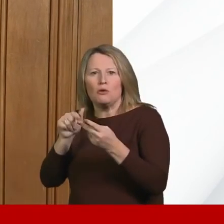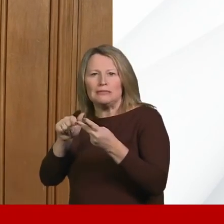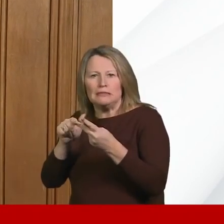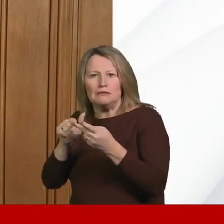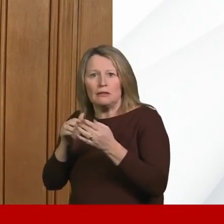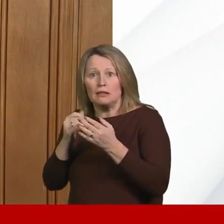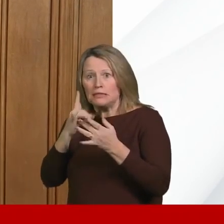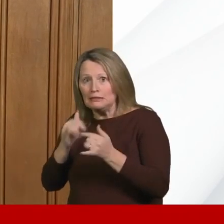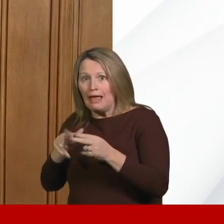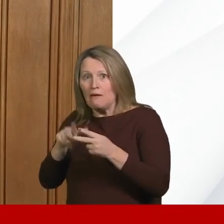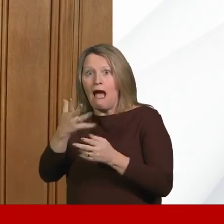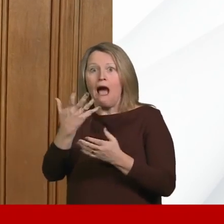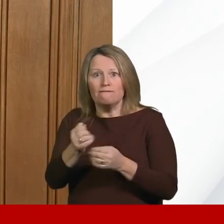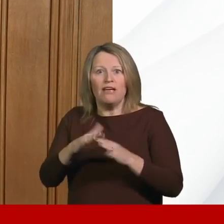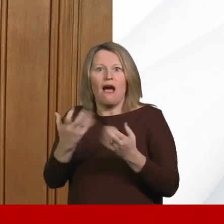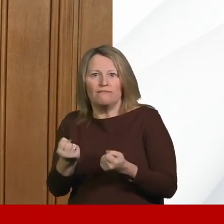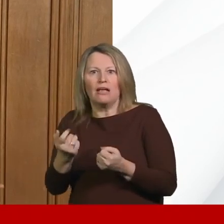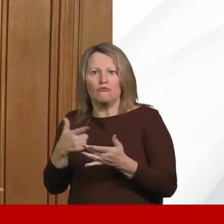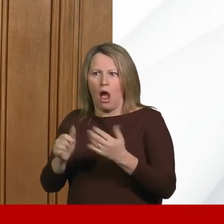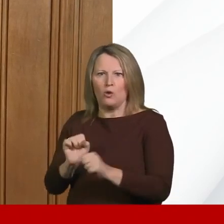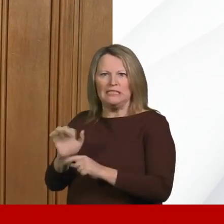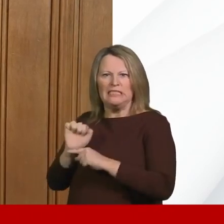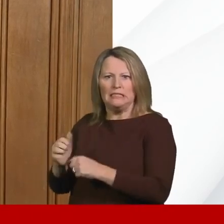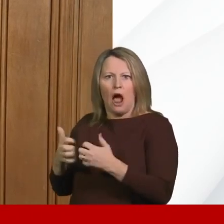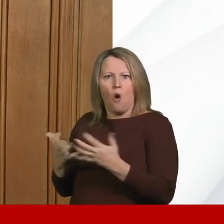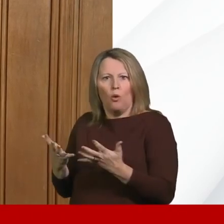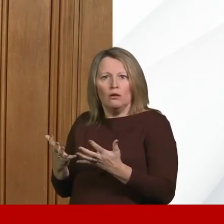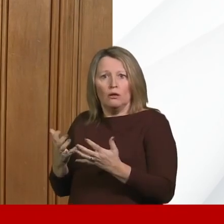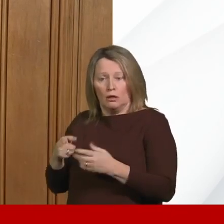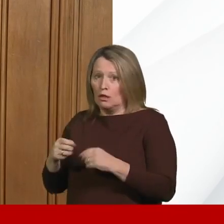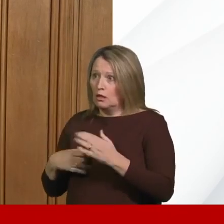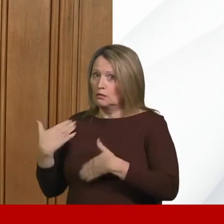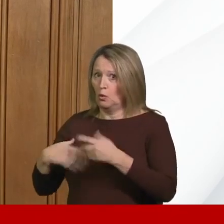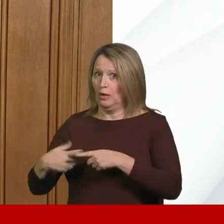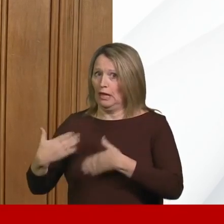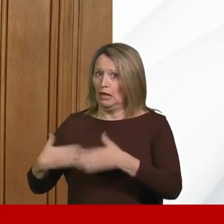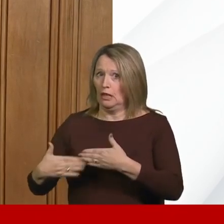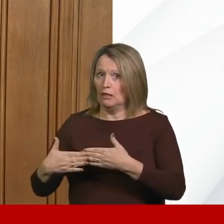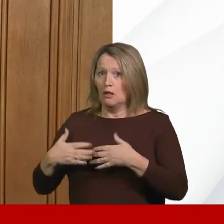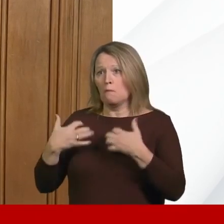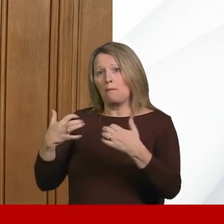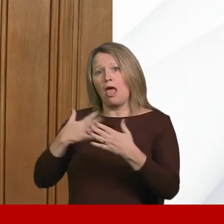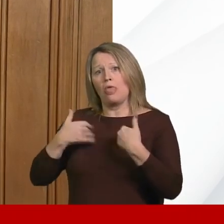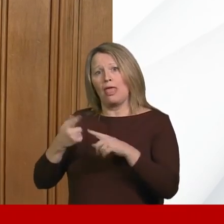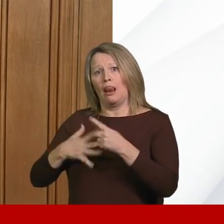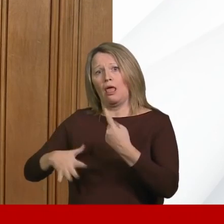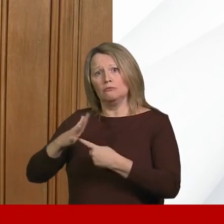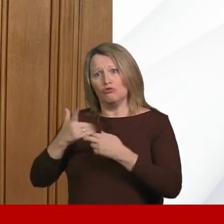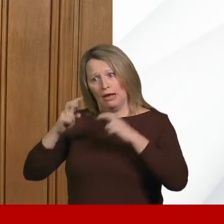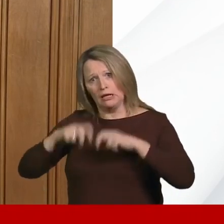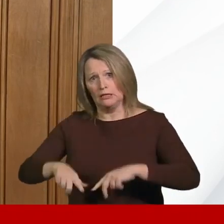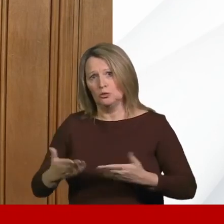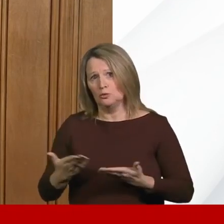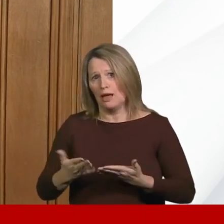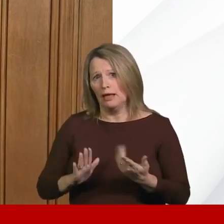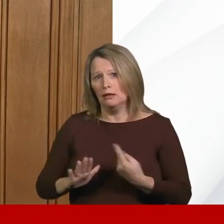going, and we're looking at ways to get a much more widespread version of that out. It is a game changer, and the reason it's a game